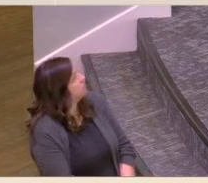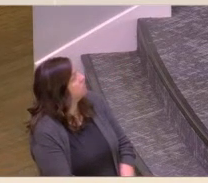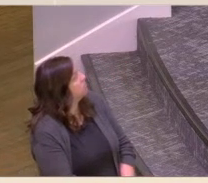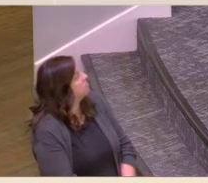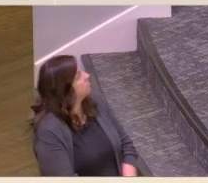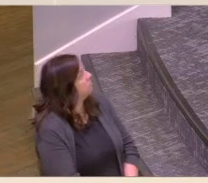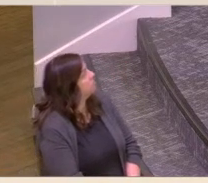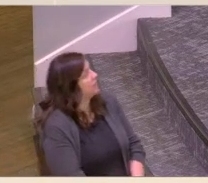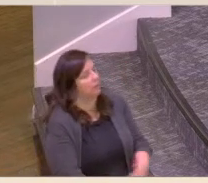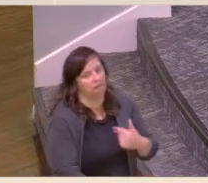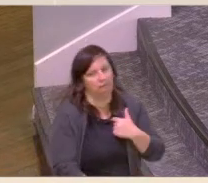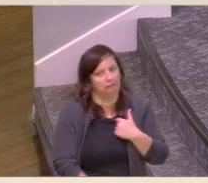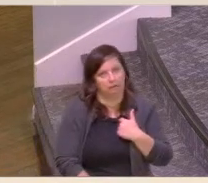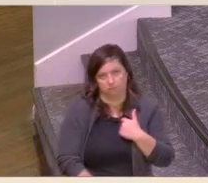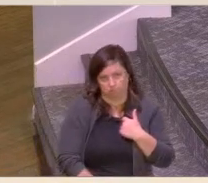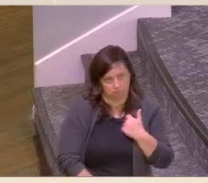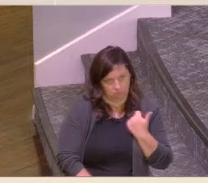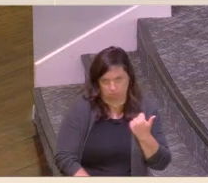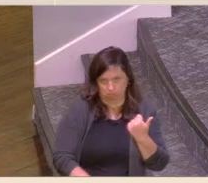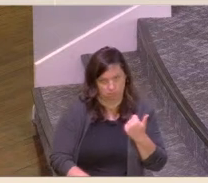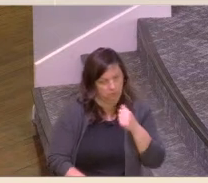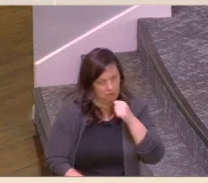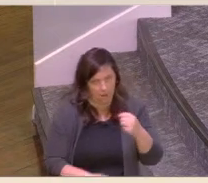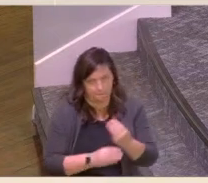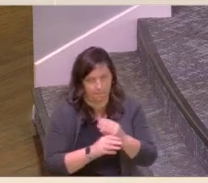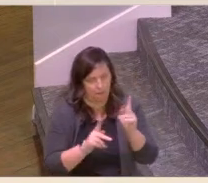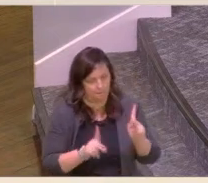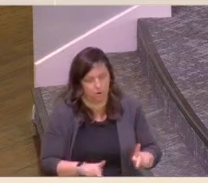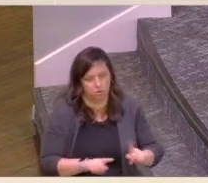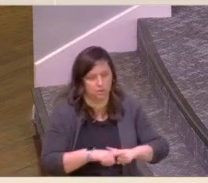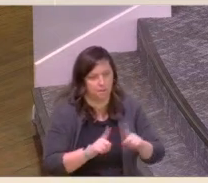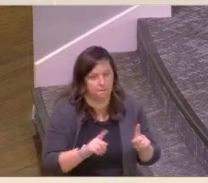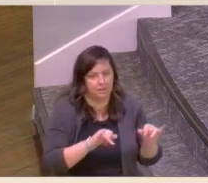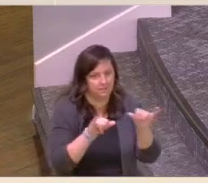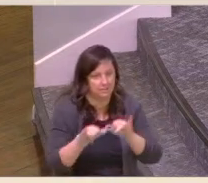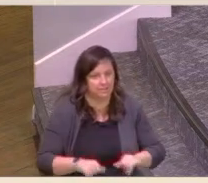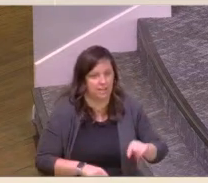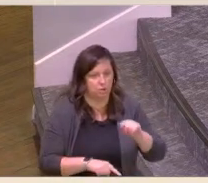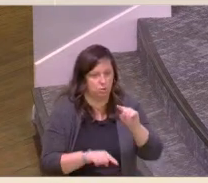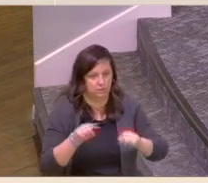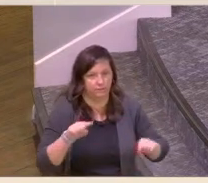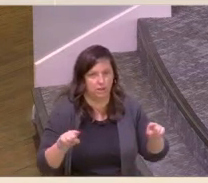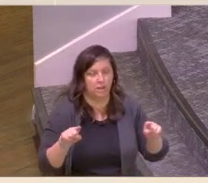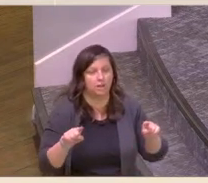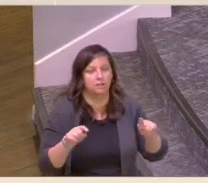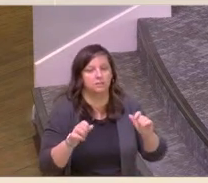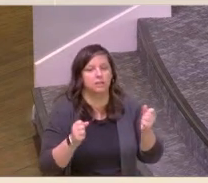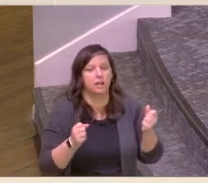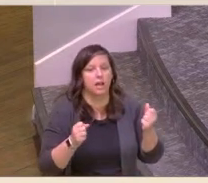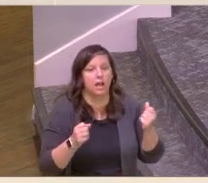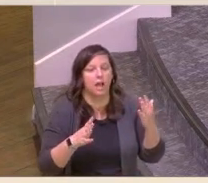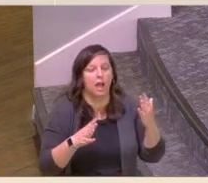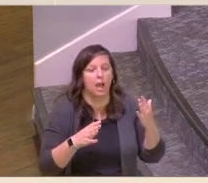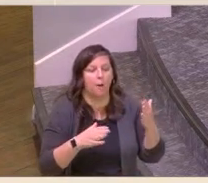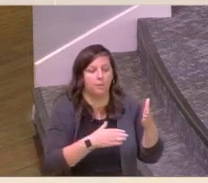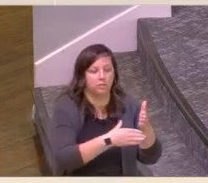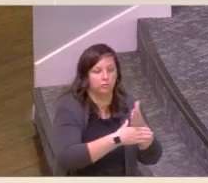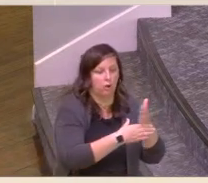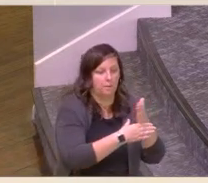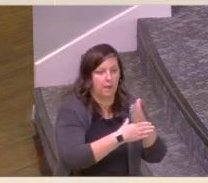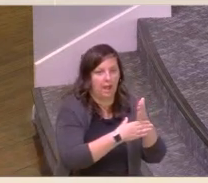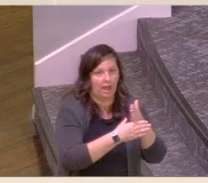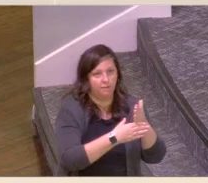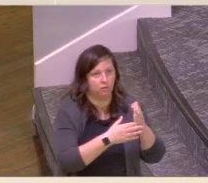And I am not a math person, but the standard deviation is a measure of how widely values are dispersed from the average value or the